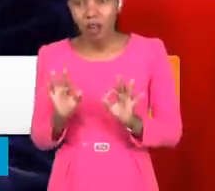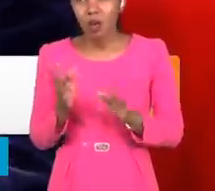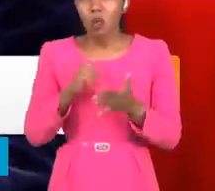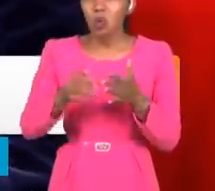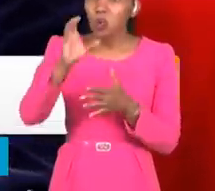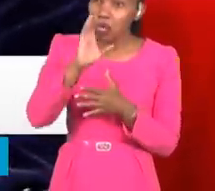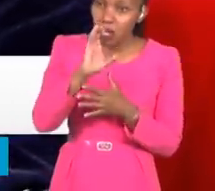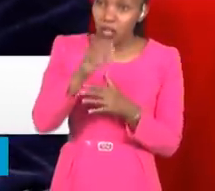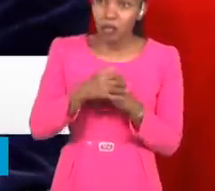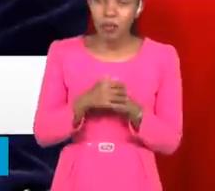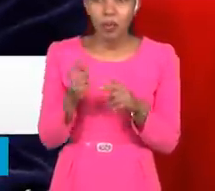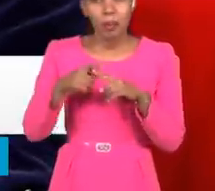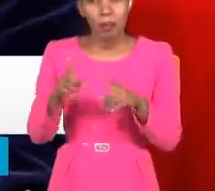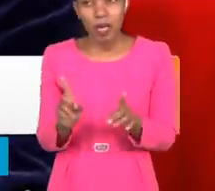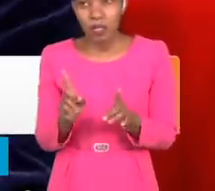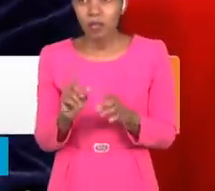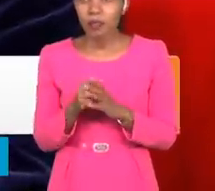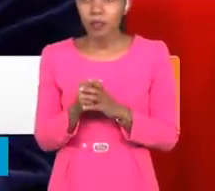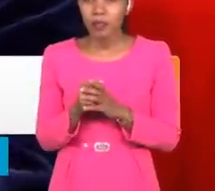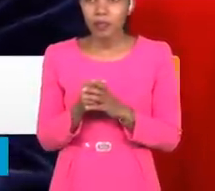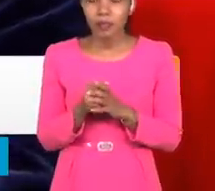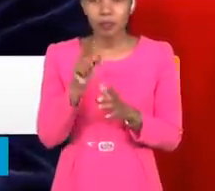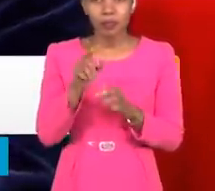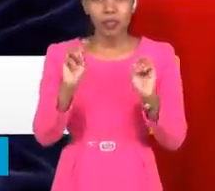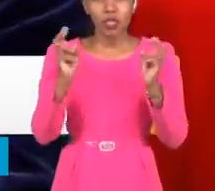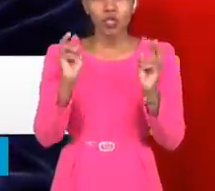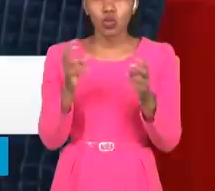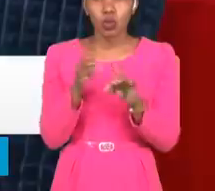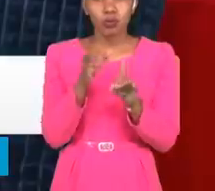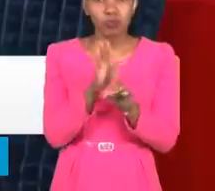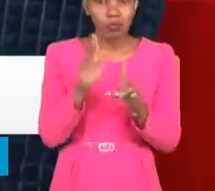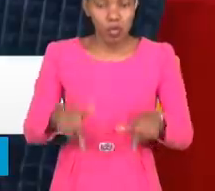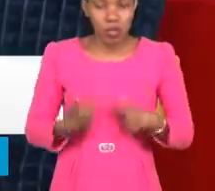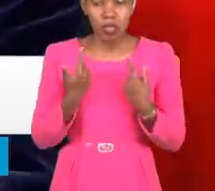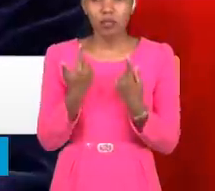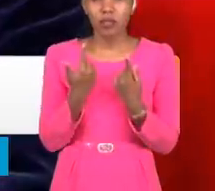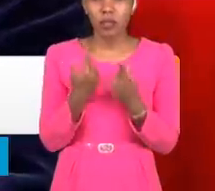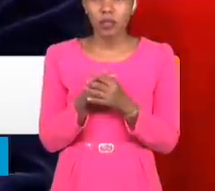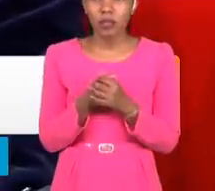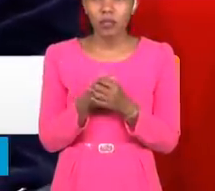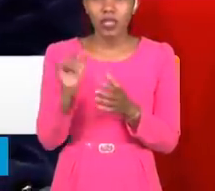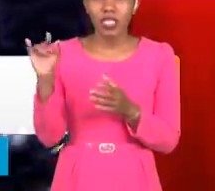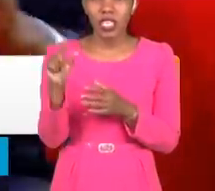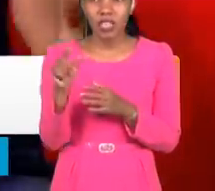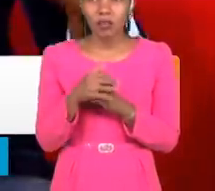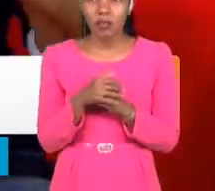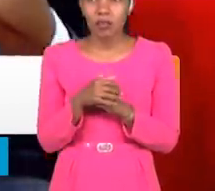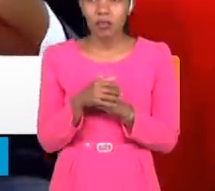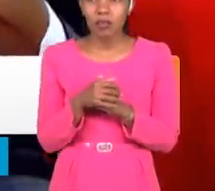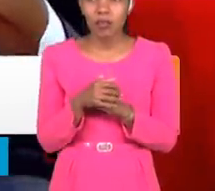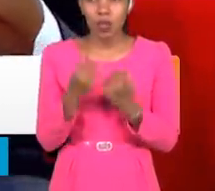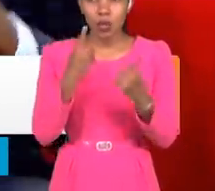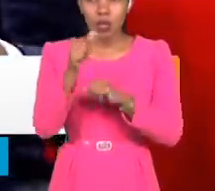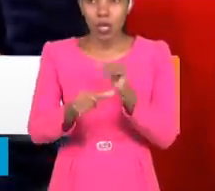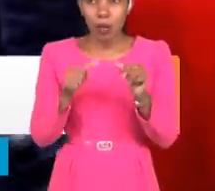drink also. True. But look at this issue of exposing ourselves out here. Yes. Instagram. Yeah. We are talking